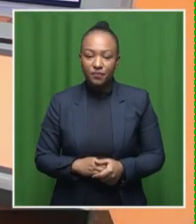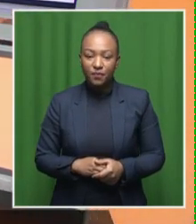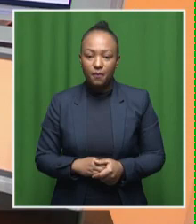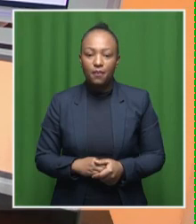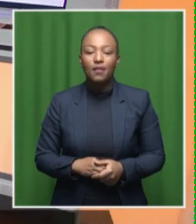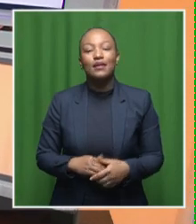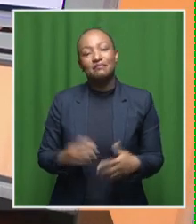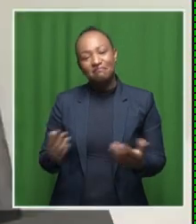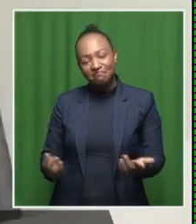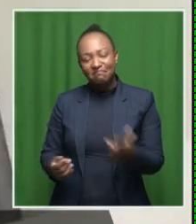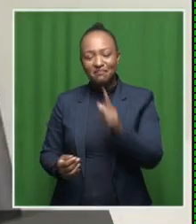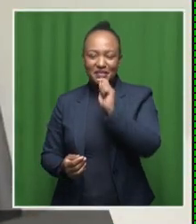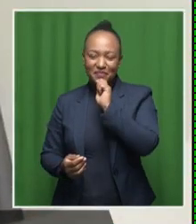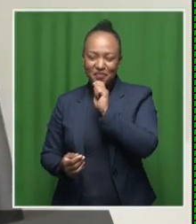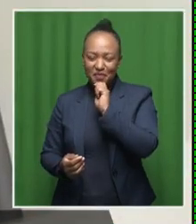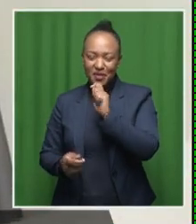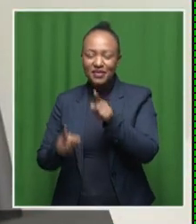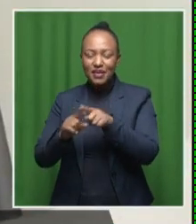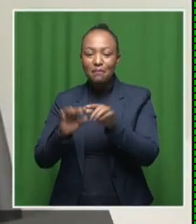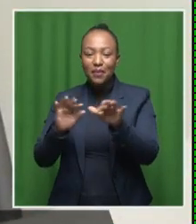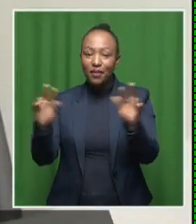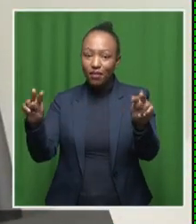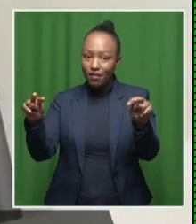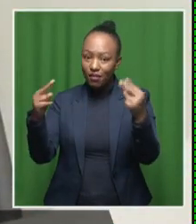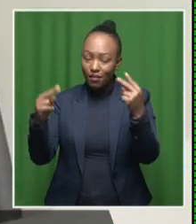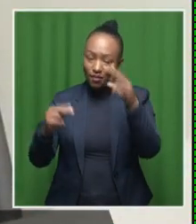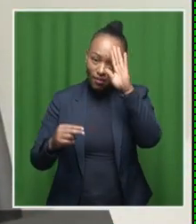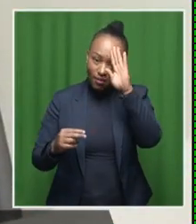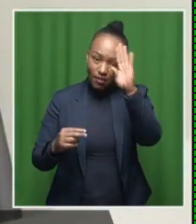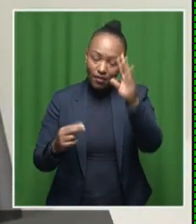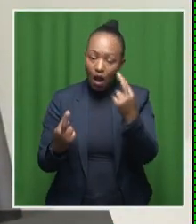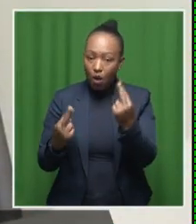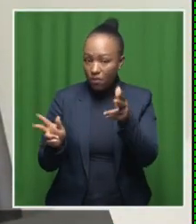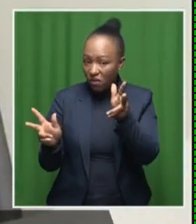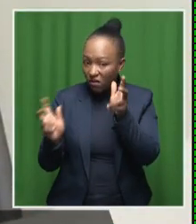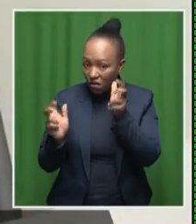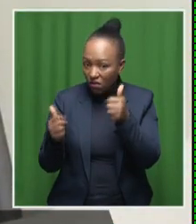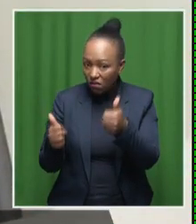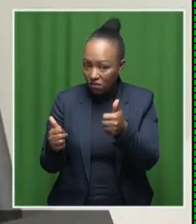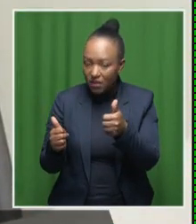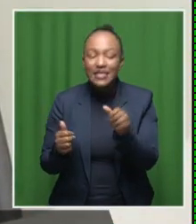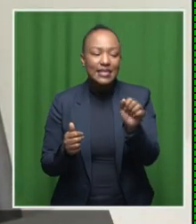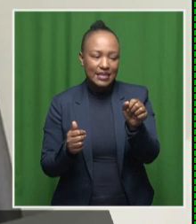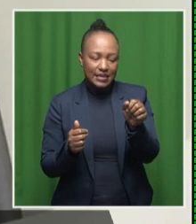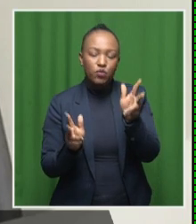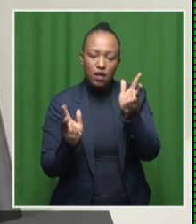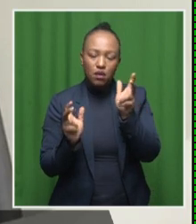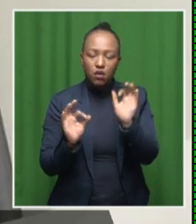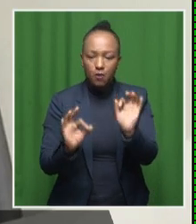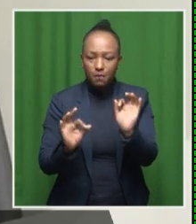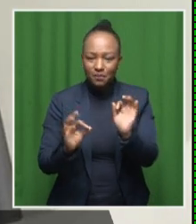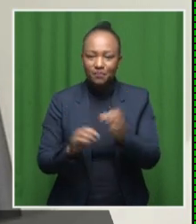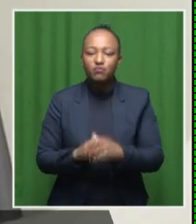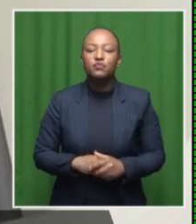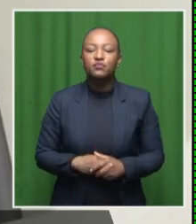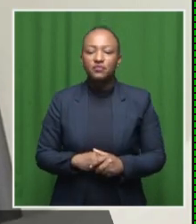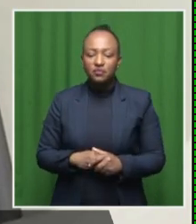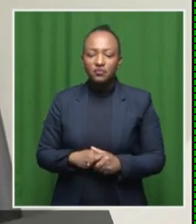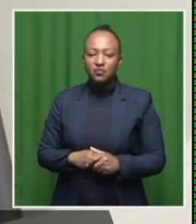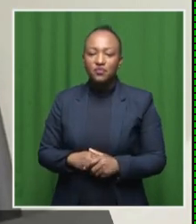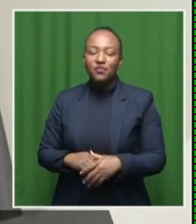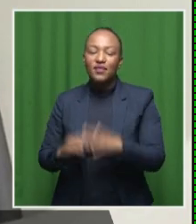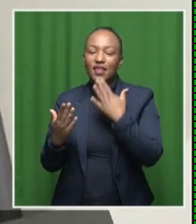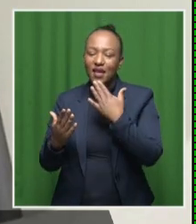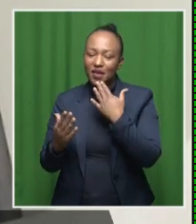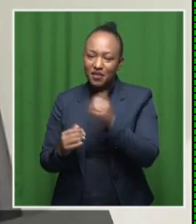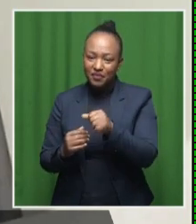Well, good morning, and good morning to your viewers. I hope you can hear me. Yes, we can hear you loud and clear. All right, all right. Thank you,